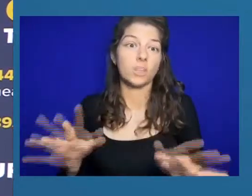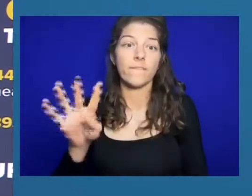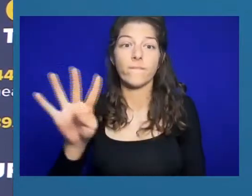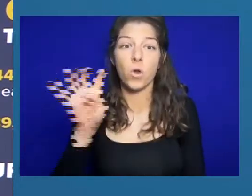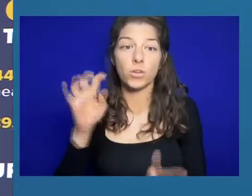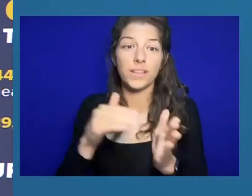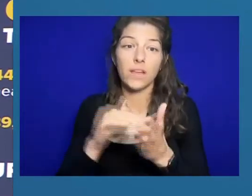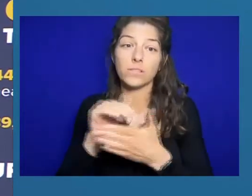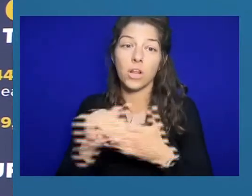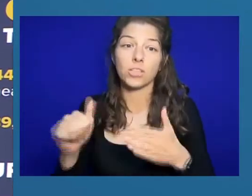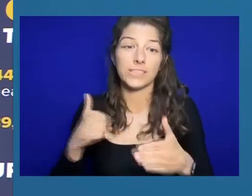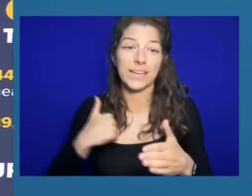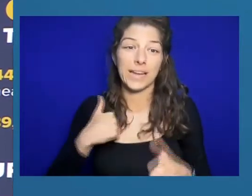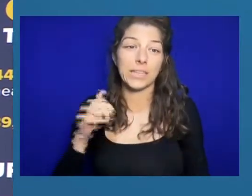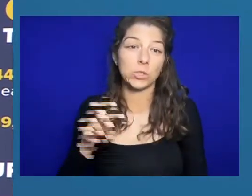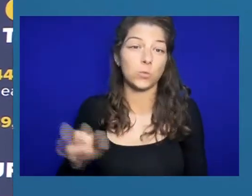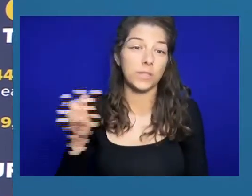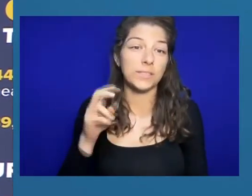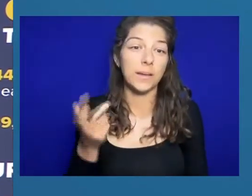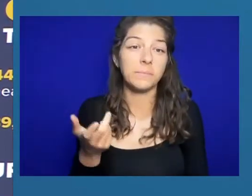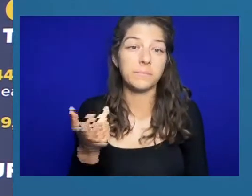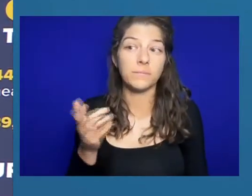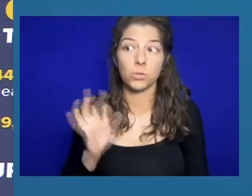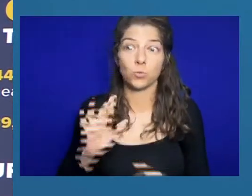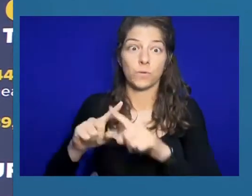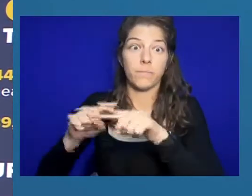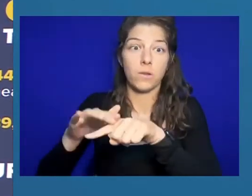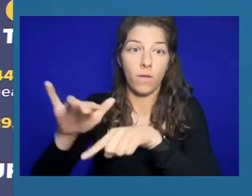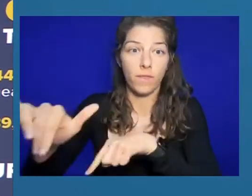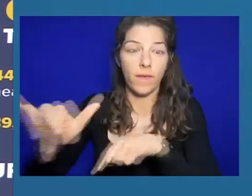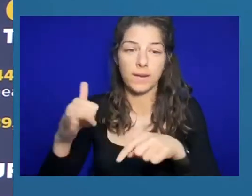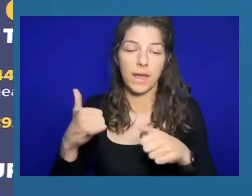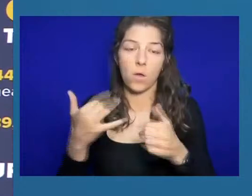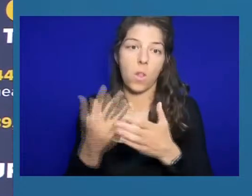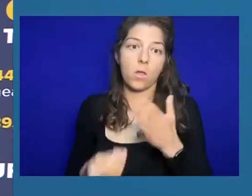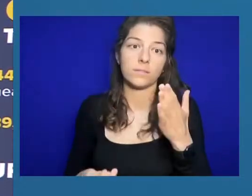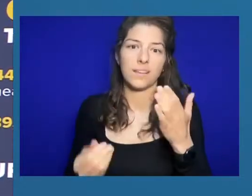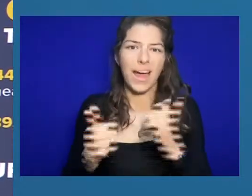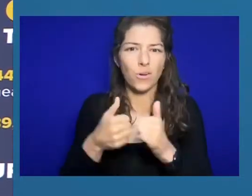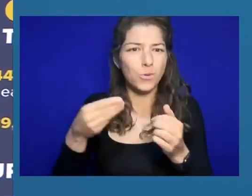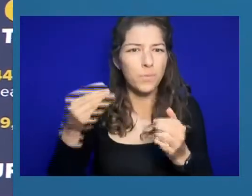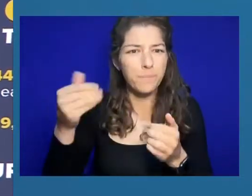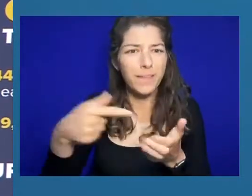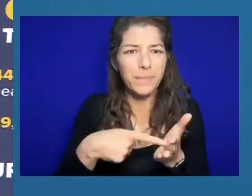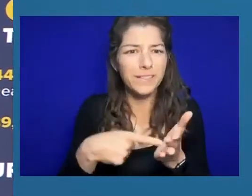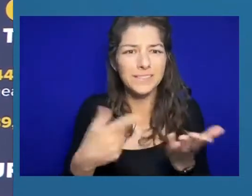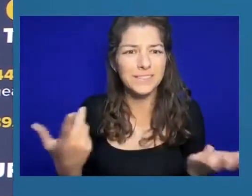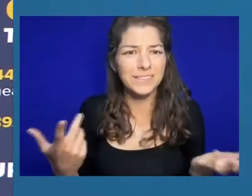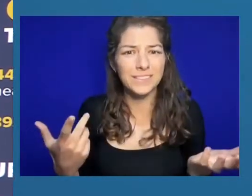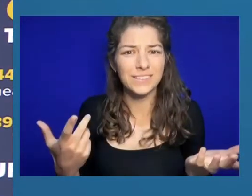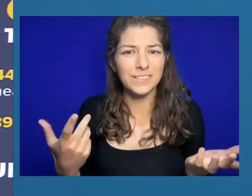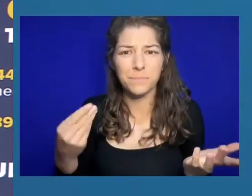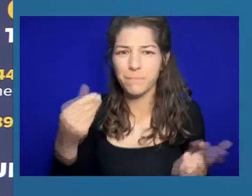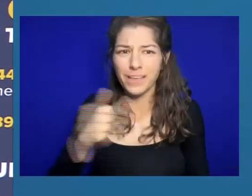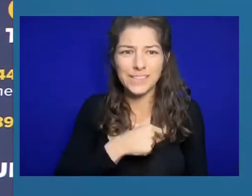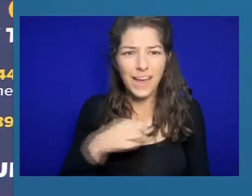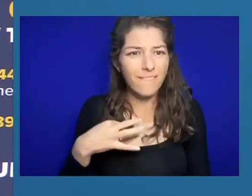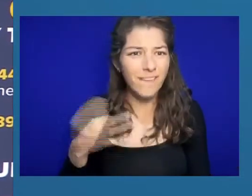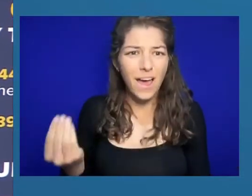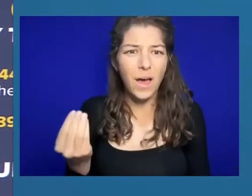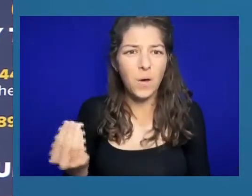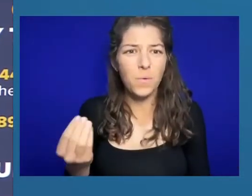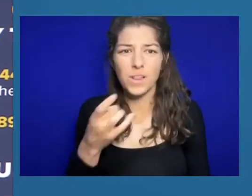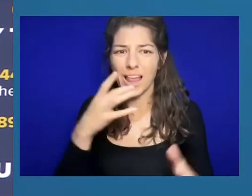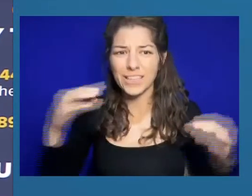$400,000 in Canadian tourism dollars that they used to count on. I don't know how you pay the bills. I don't know how you pay your staff, how you keep the lights